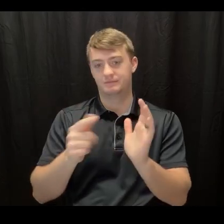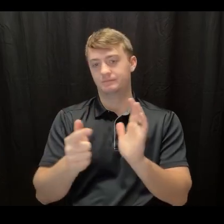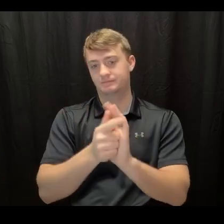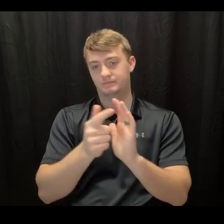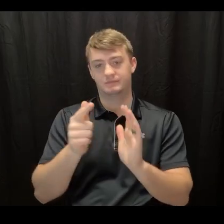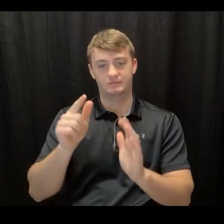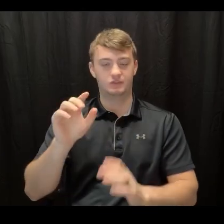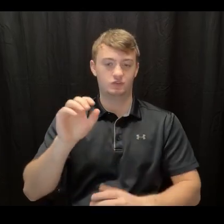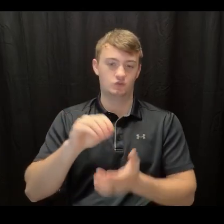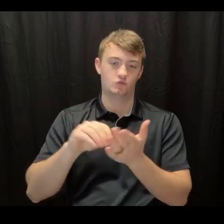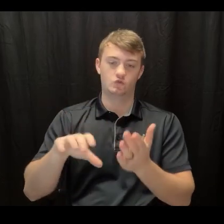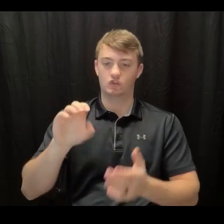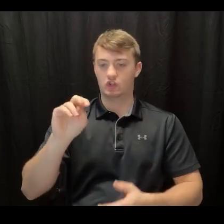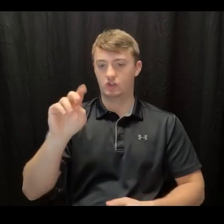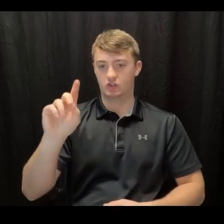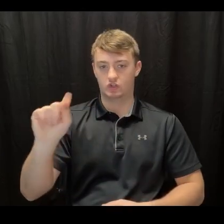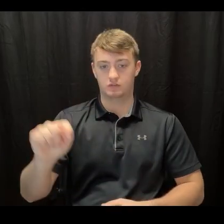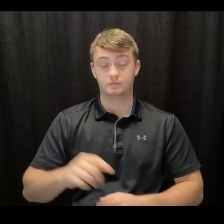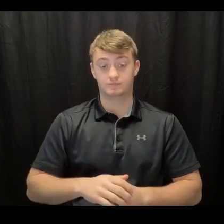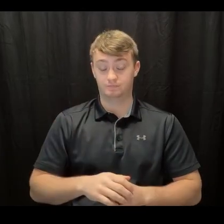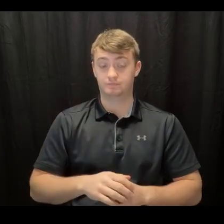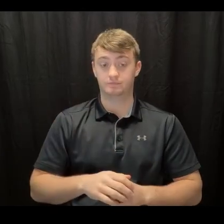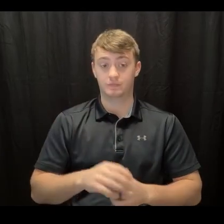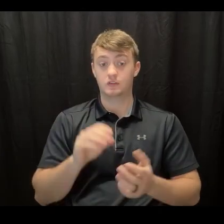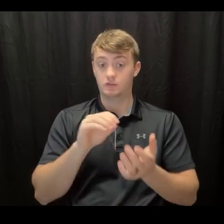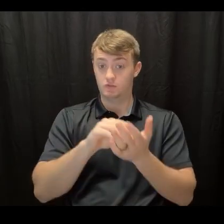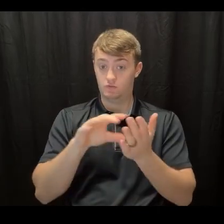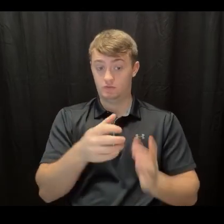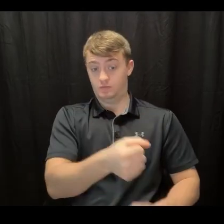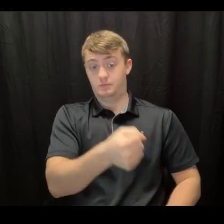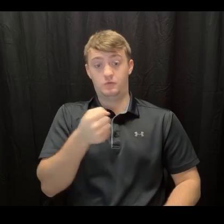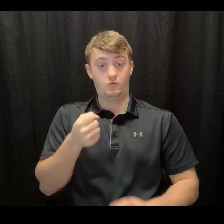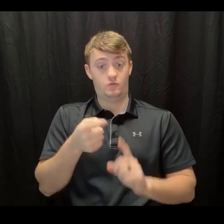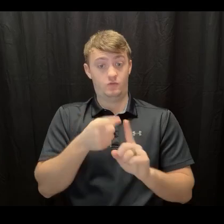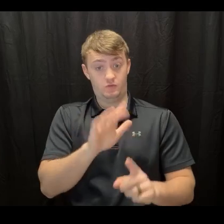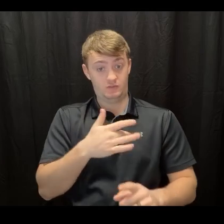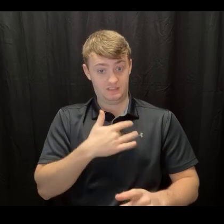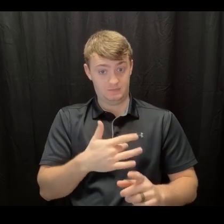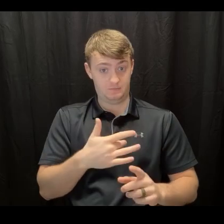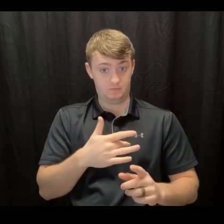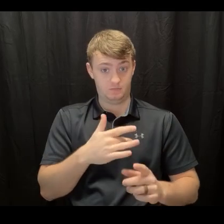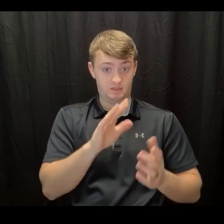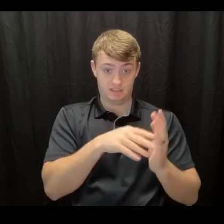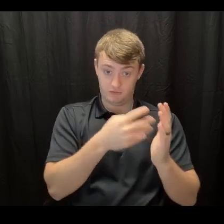code of student conduct. Was the student removed from their typical schedule or setting?